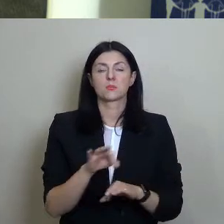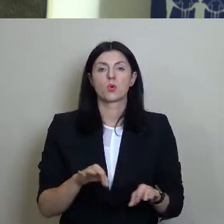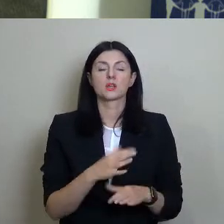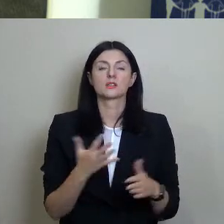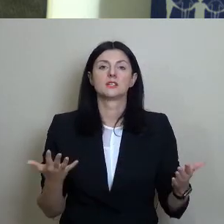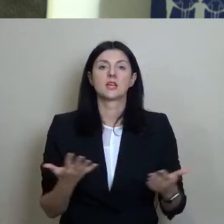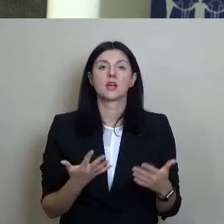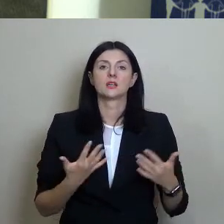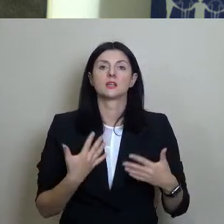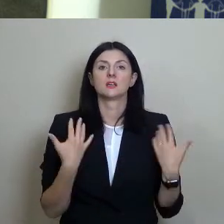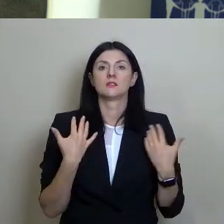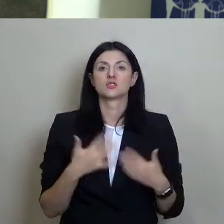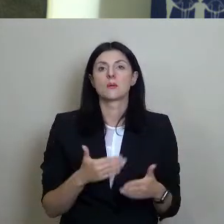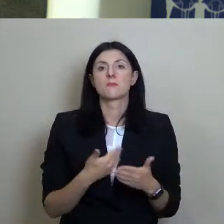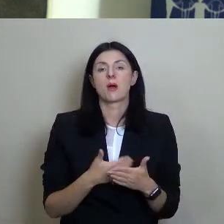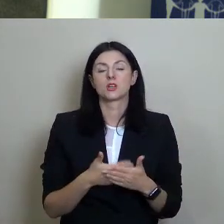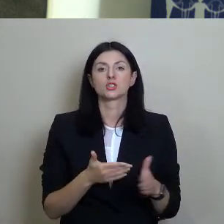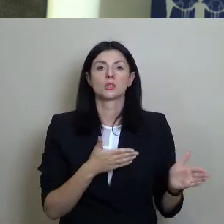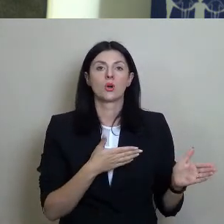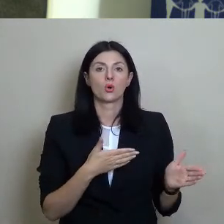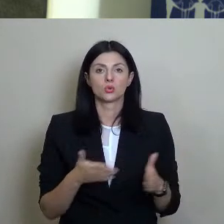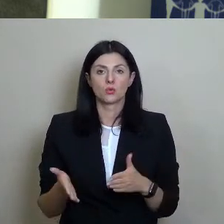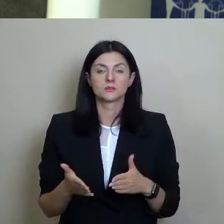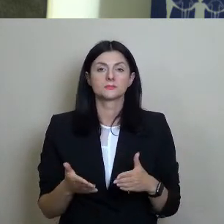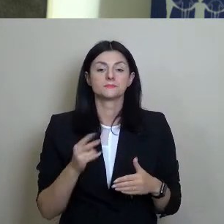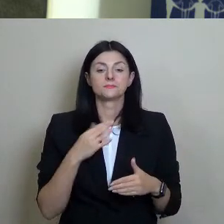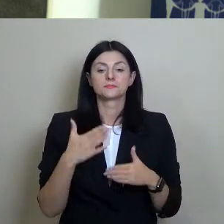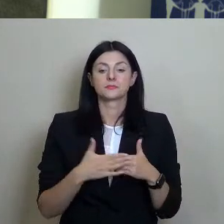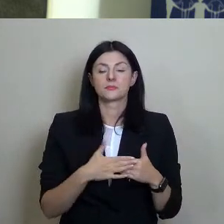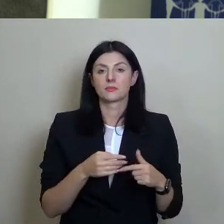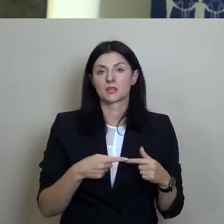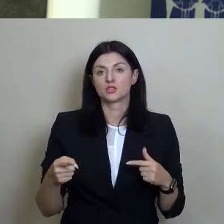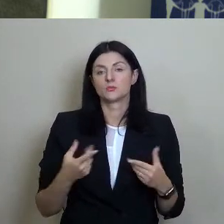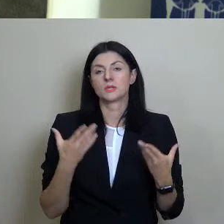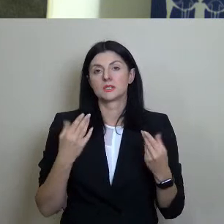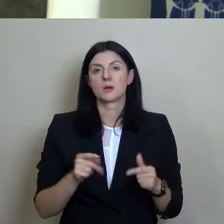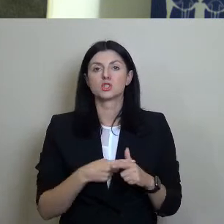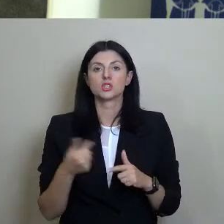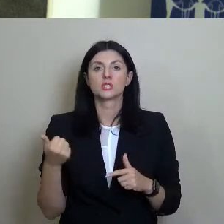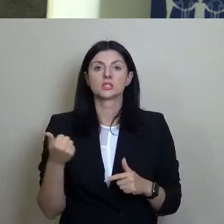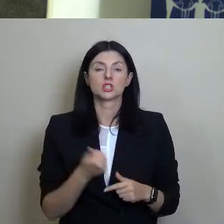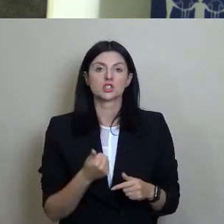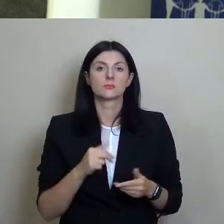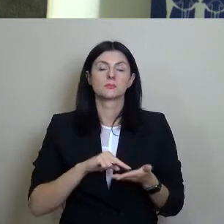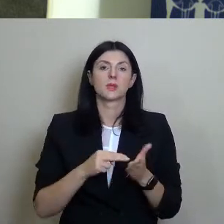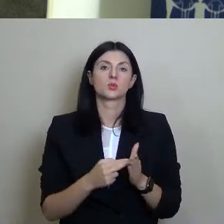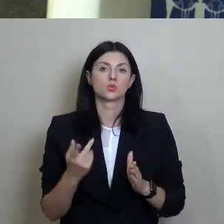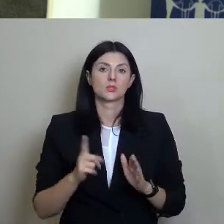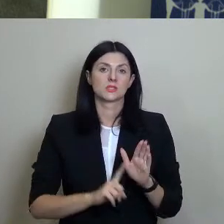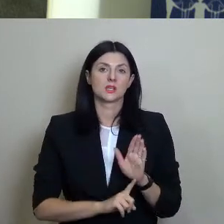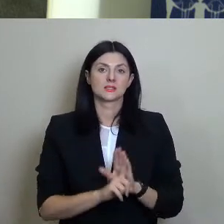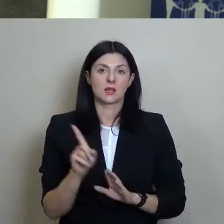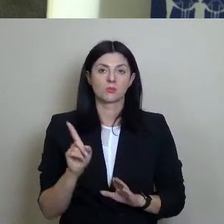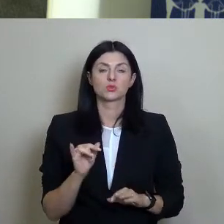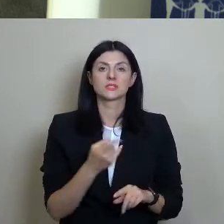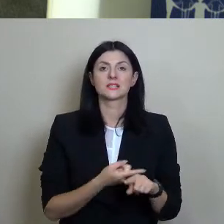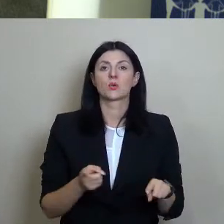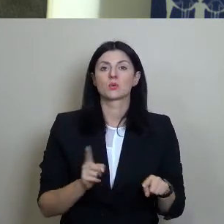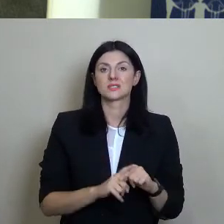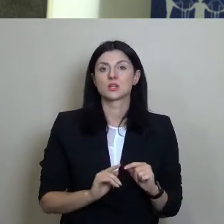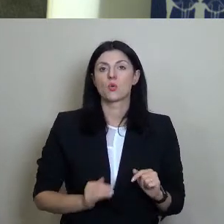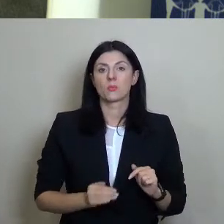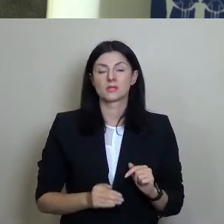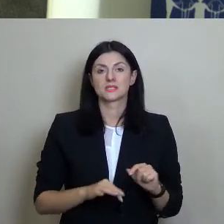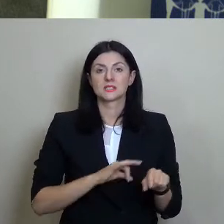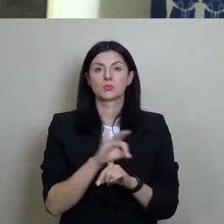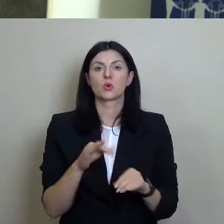projects which are almost completed development of these products, and they are going to be launched in